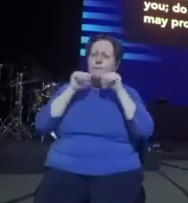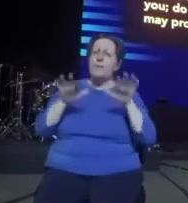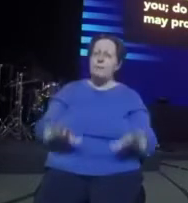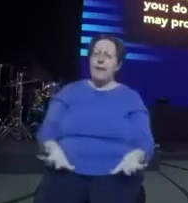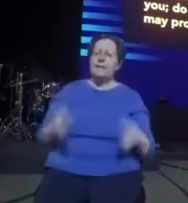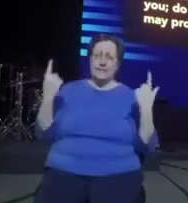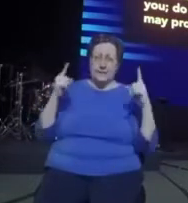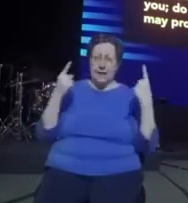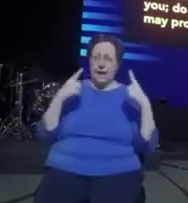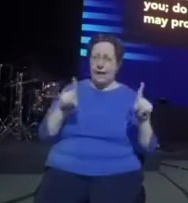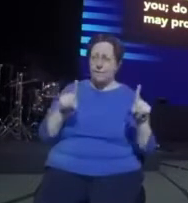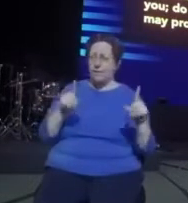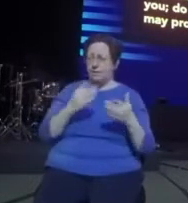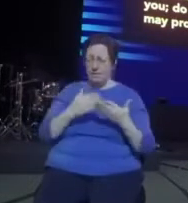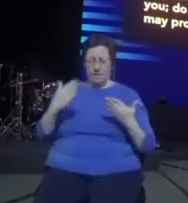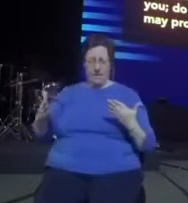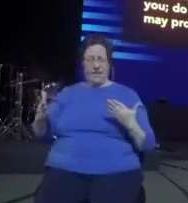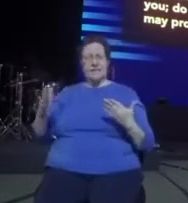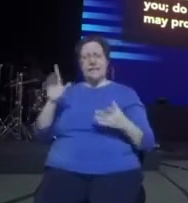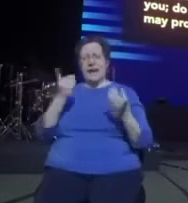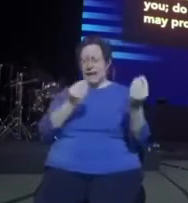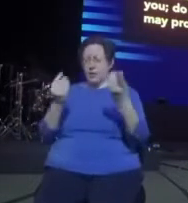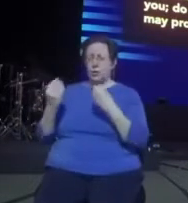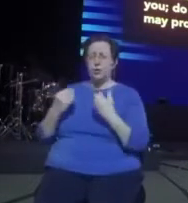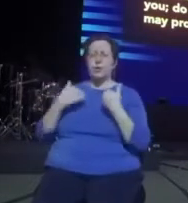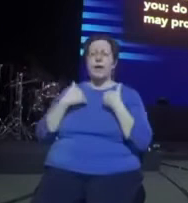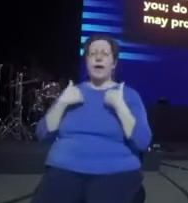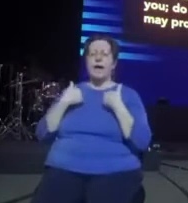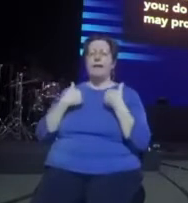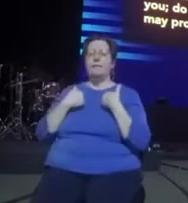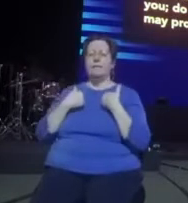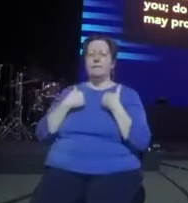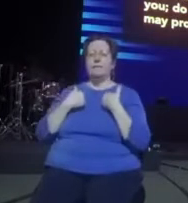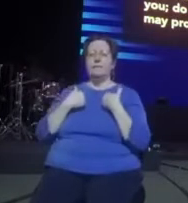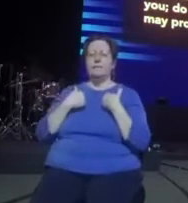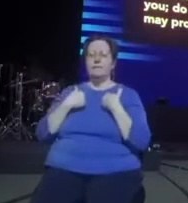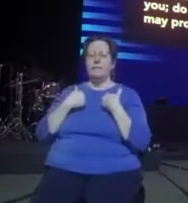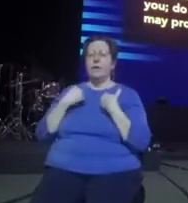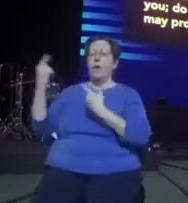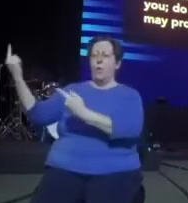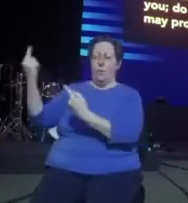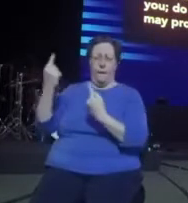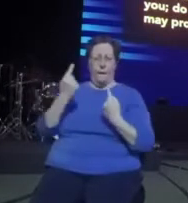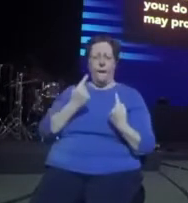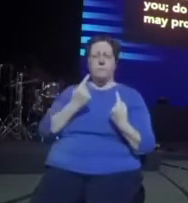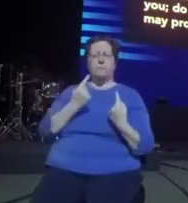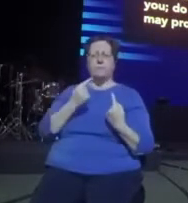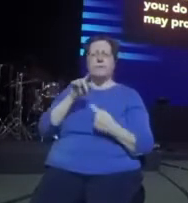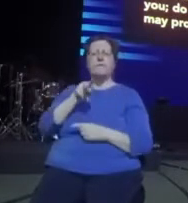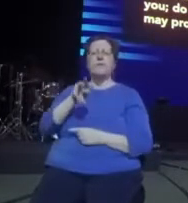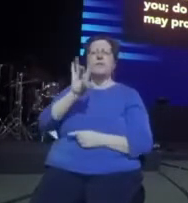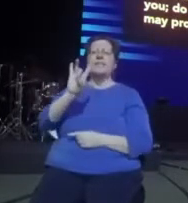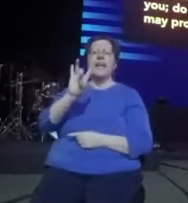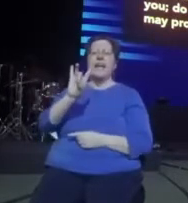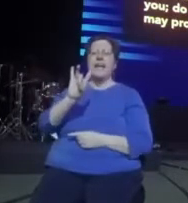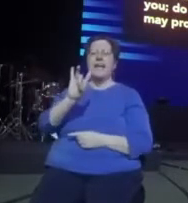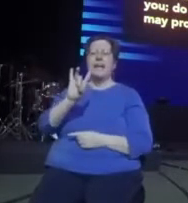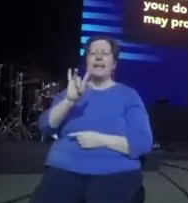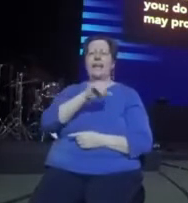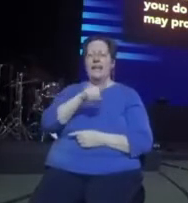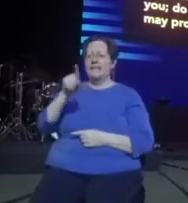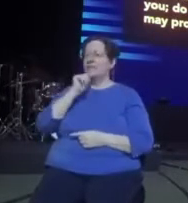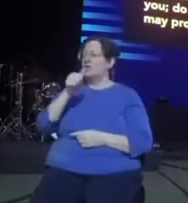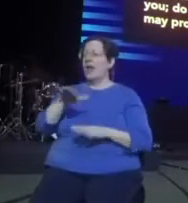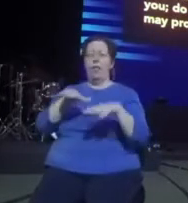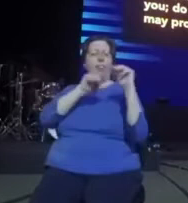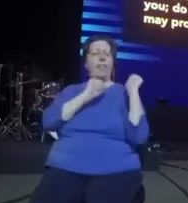thing that I had to fulfill in order to get the blessing. And it comes along in verse number 8. It says, this book of the law shall not depart out of